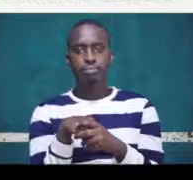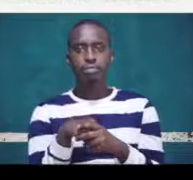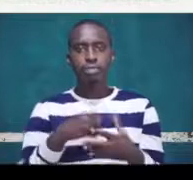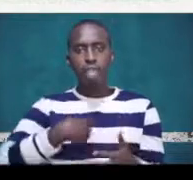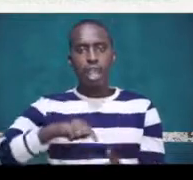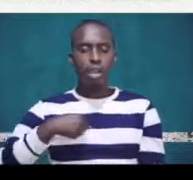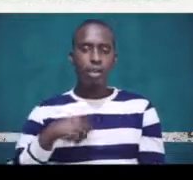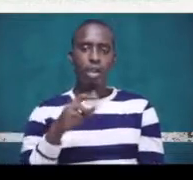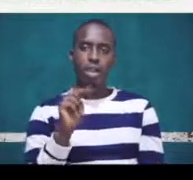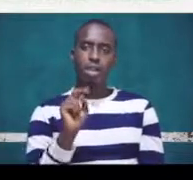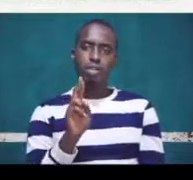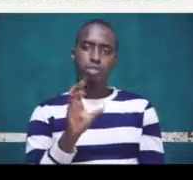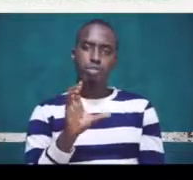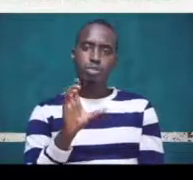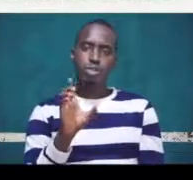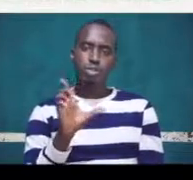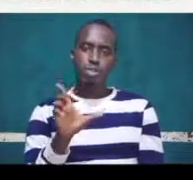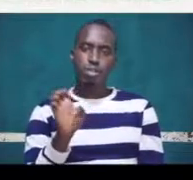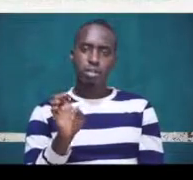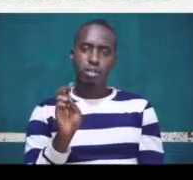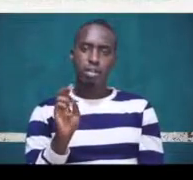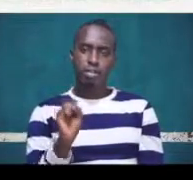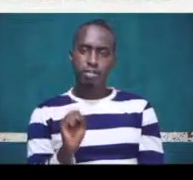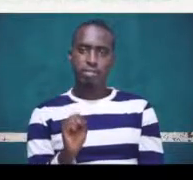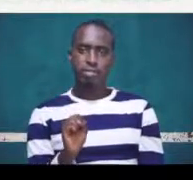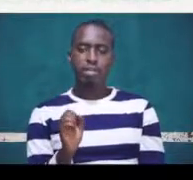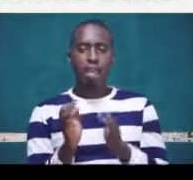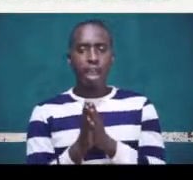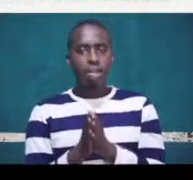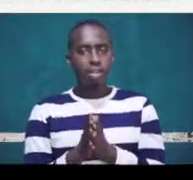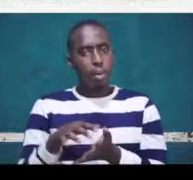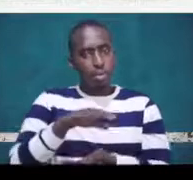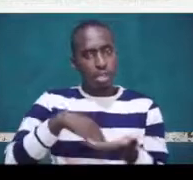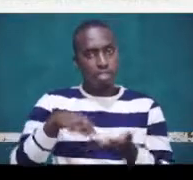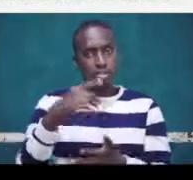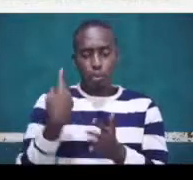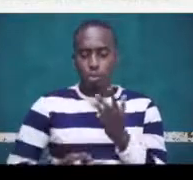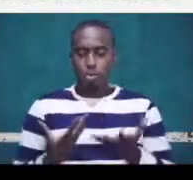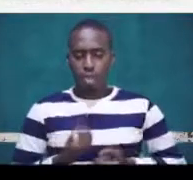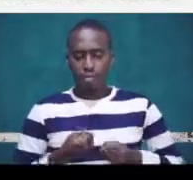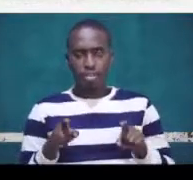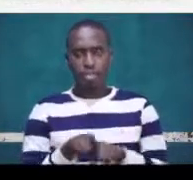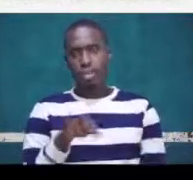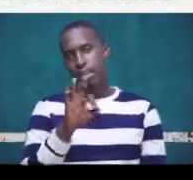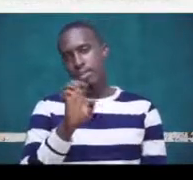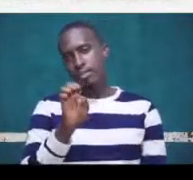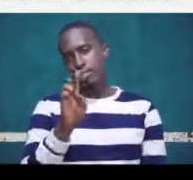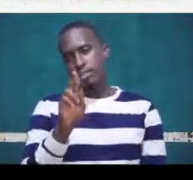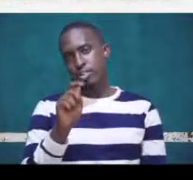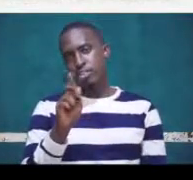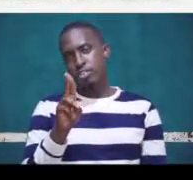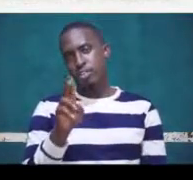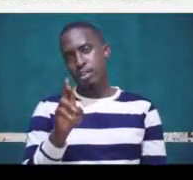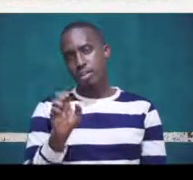our nucleus and its content and links it with what we have as features. So what do we have